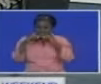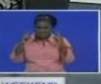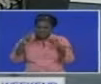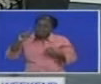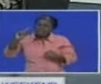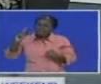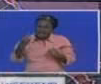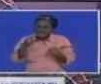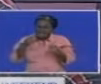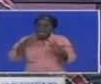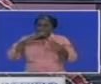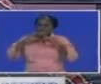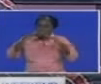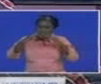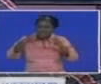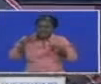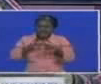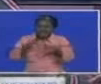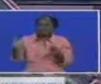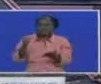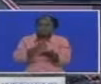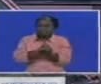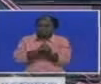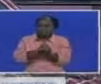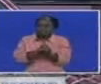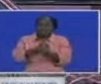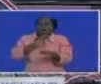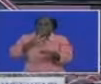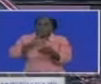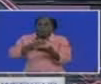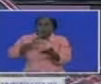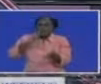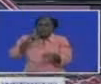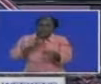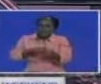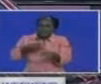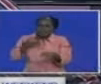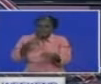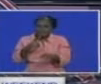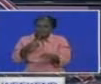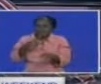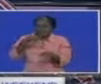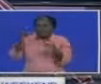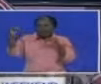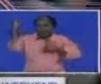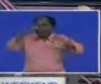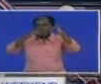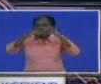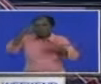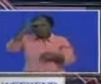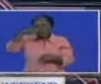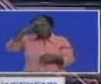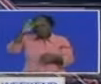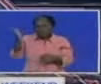first speech for the President during the inauguration, spend more time saying what his foreign policy was going to be. Just go back to